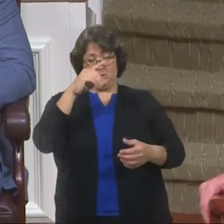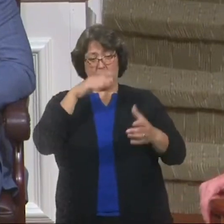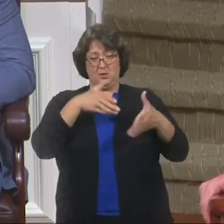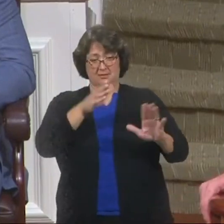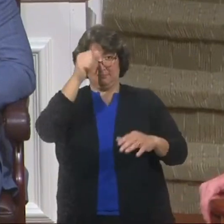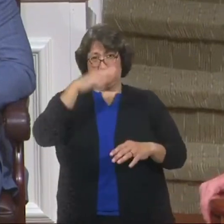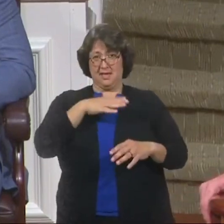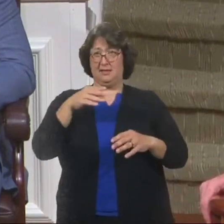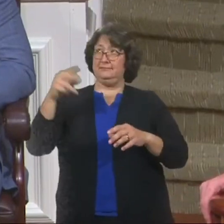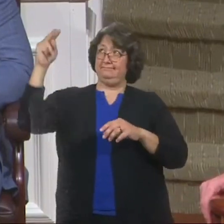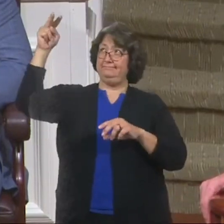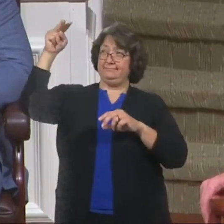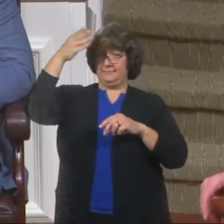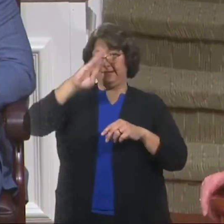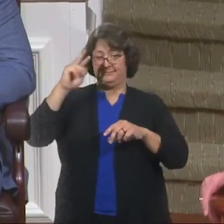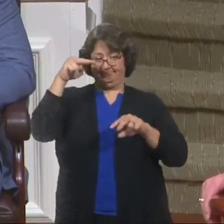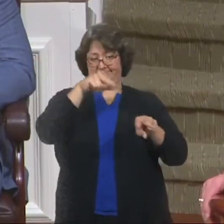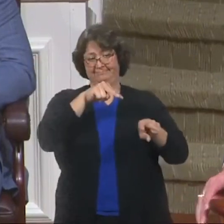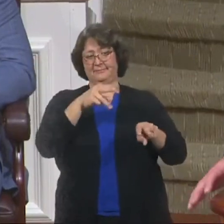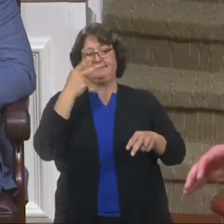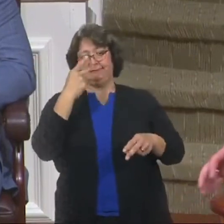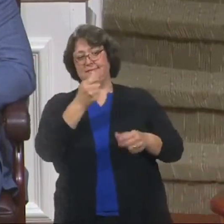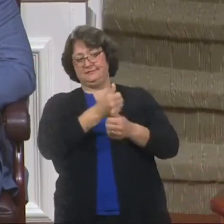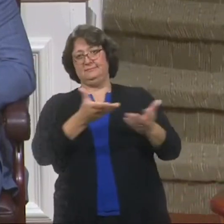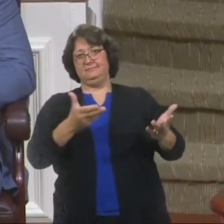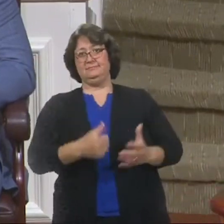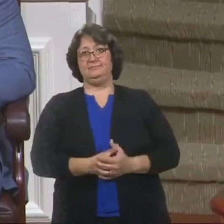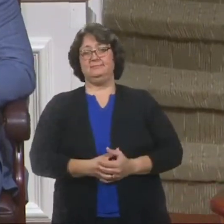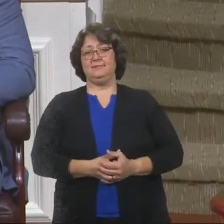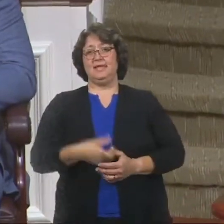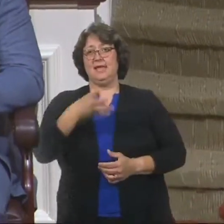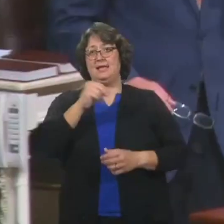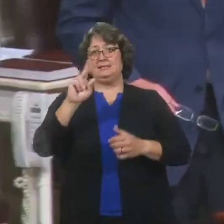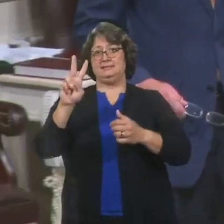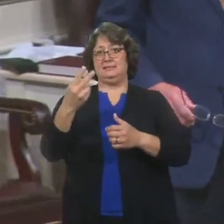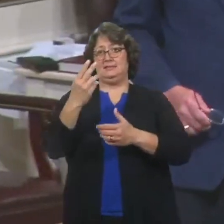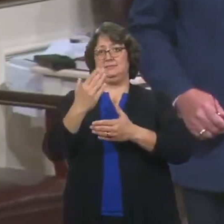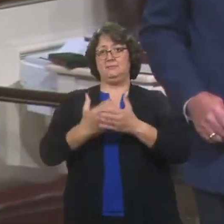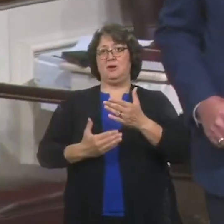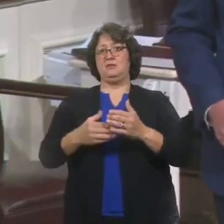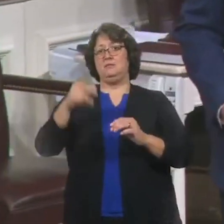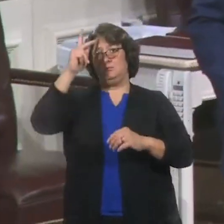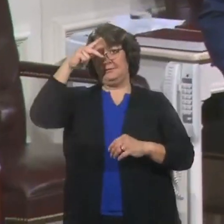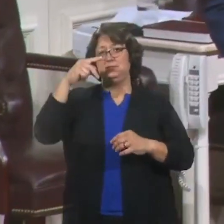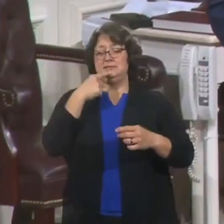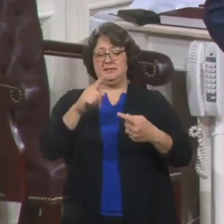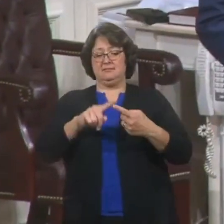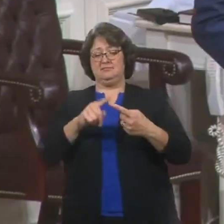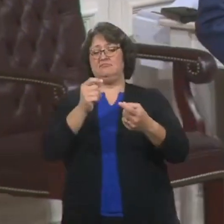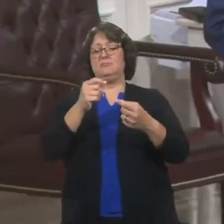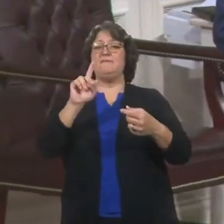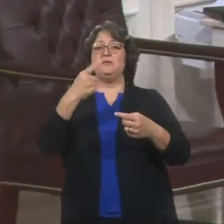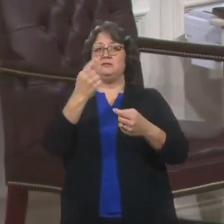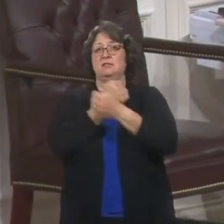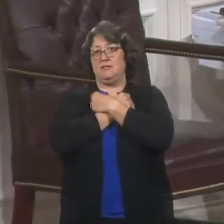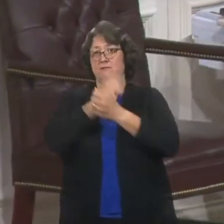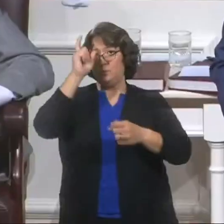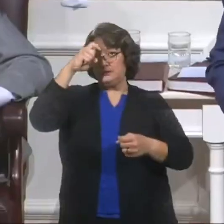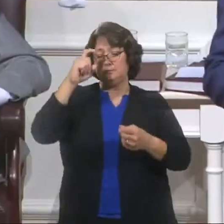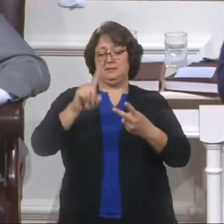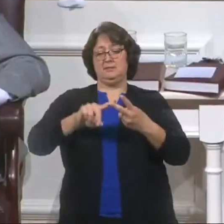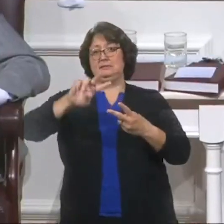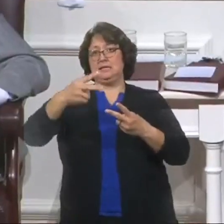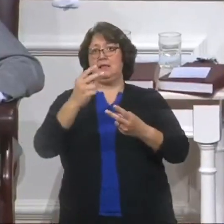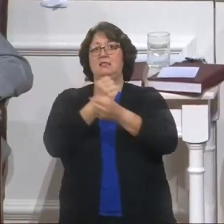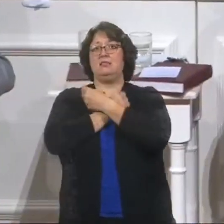Lord. He pondereth all his goings. So the second thing Proverbs tells us, number one, love wisdom. Number two, love your wife. Love your